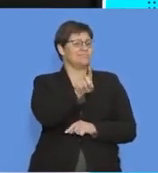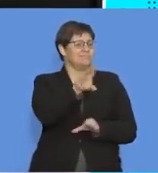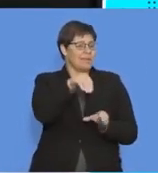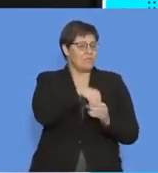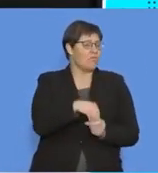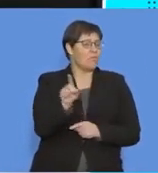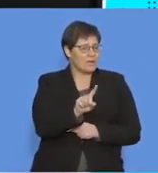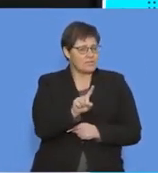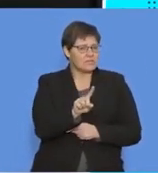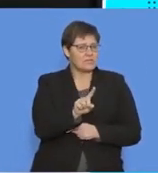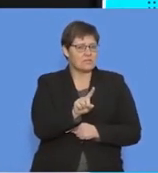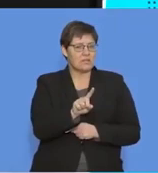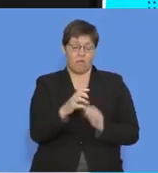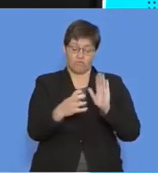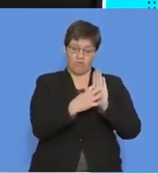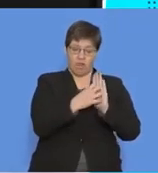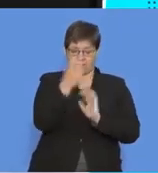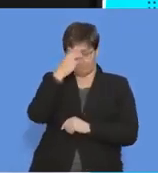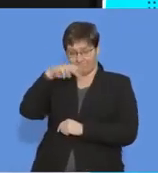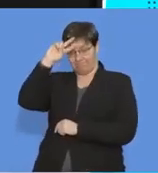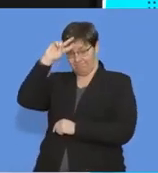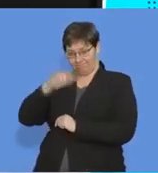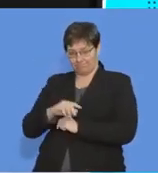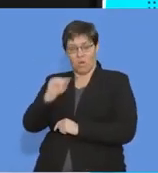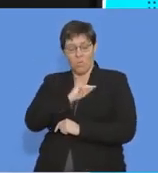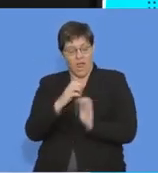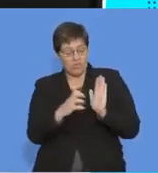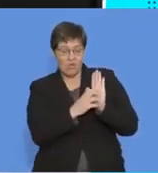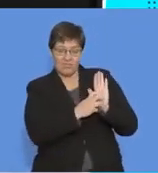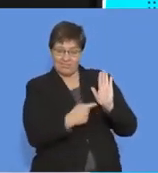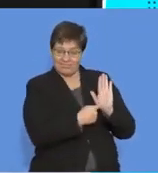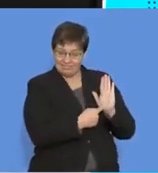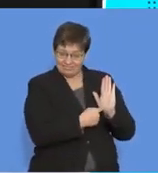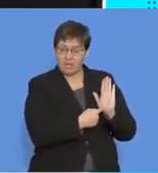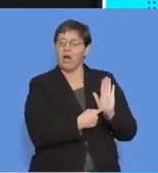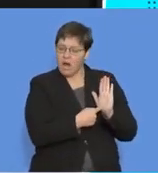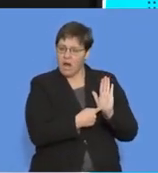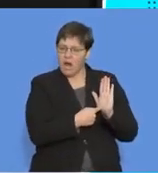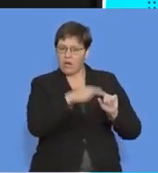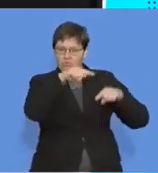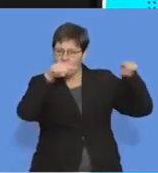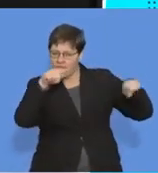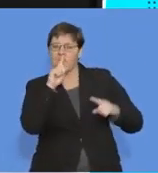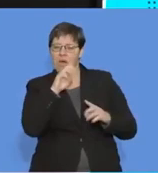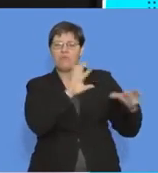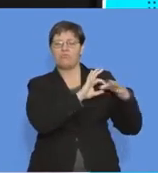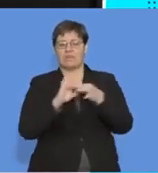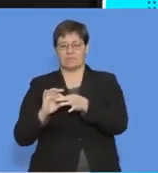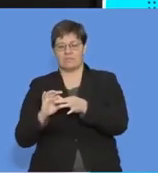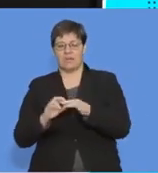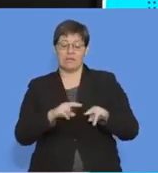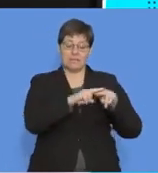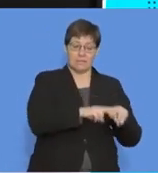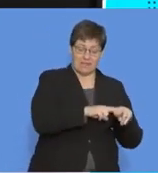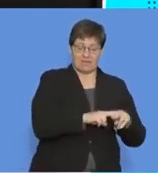involves, interpretation of a graph, because a graph in many ways represents the relationship between, the